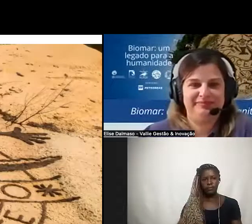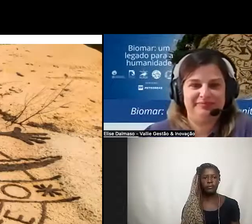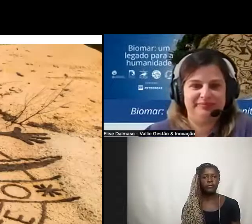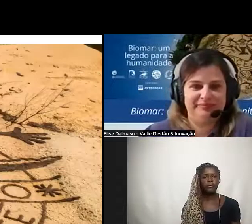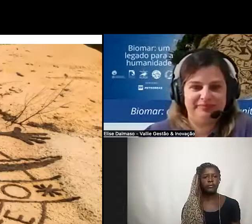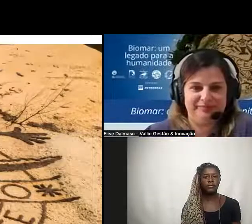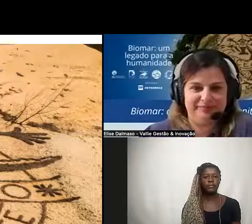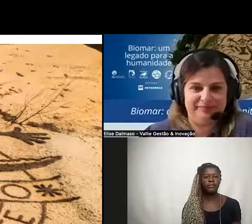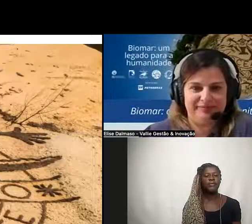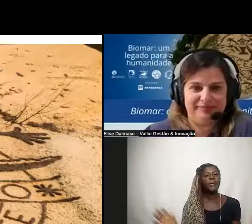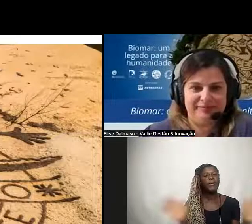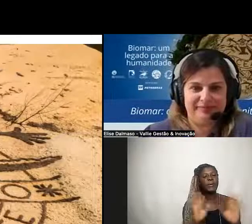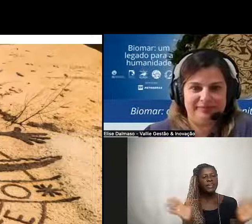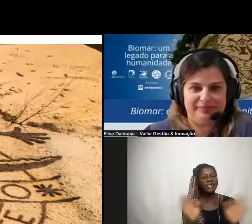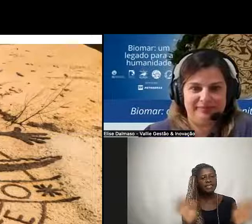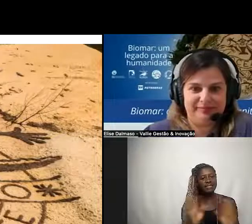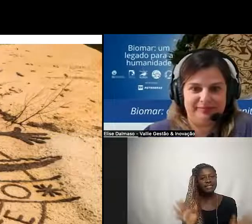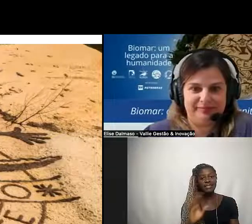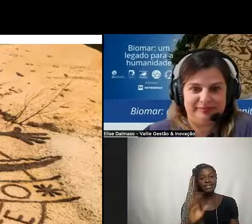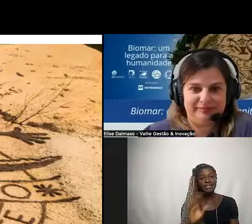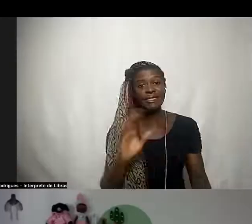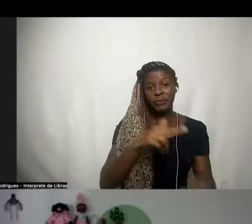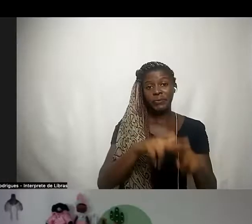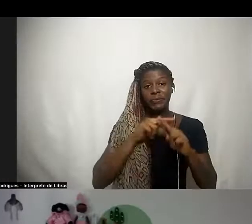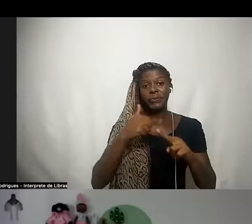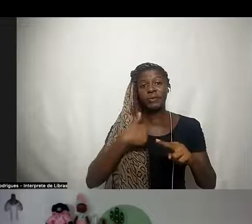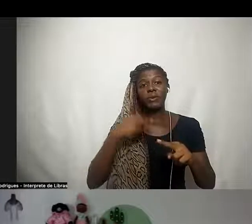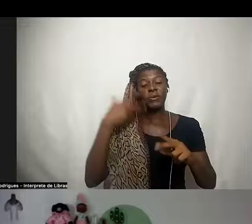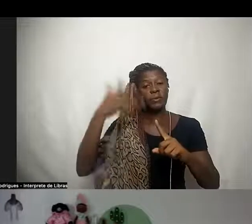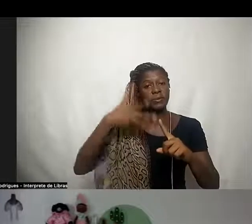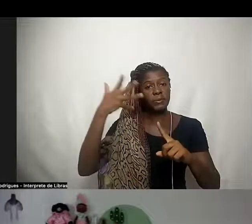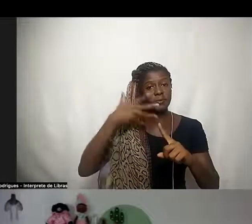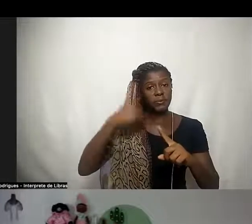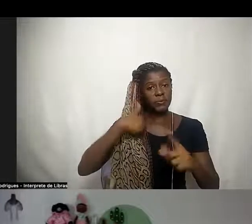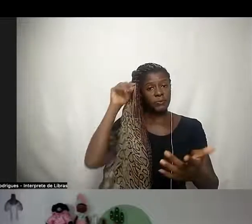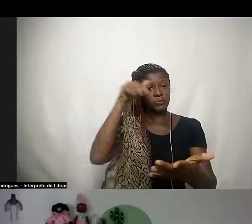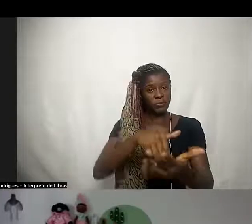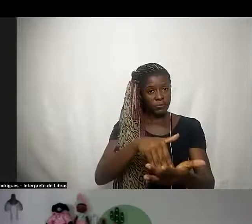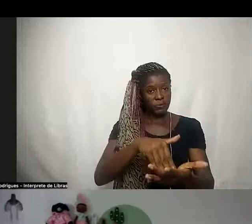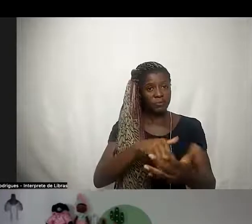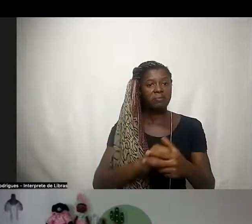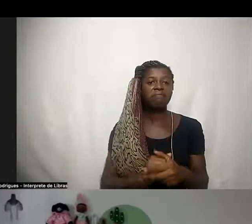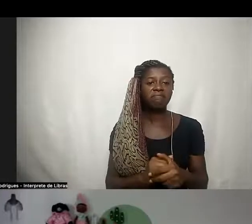floor. Hello, Elise. So I'd like to sum up now.